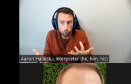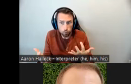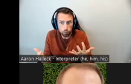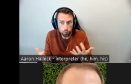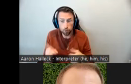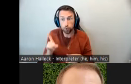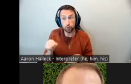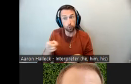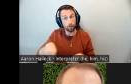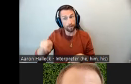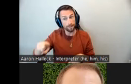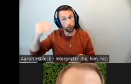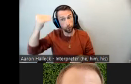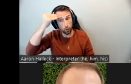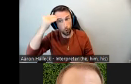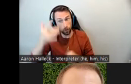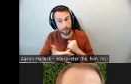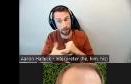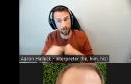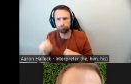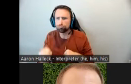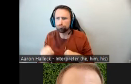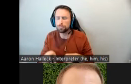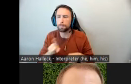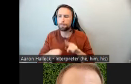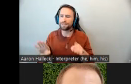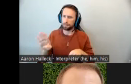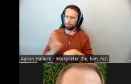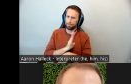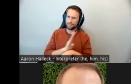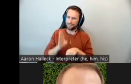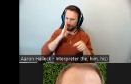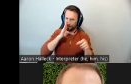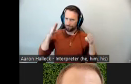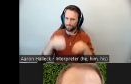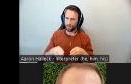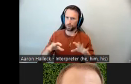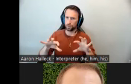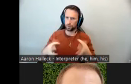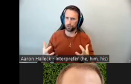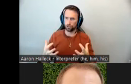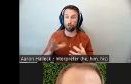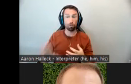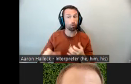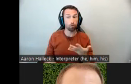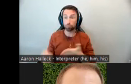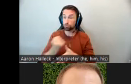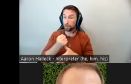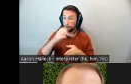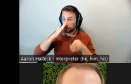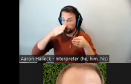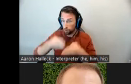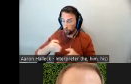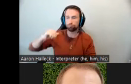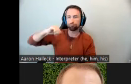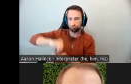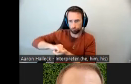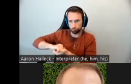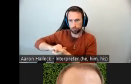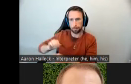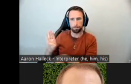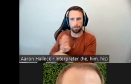a business-focused organization. Their primary focus and the place they spend the most time is with your business partners. And again, when I say business